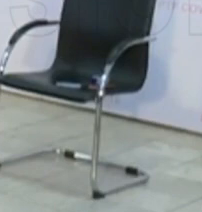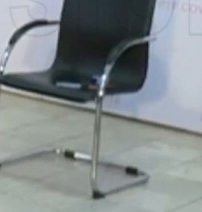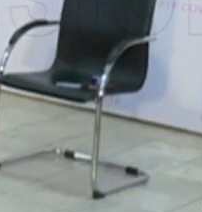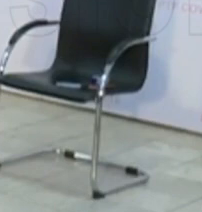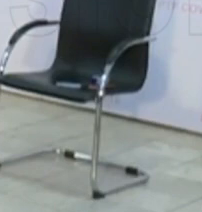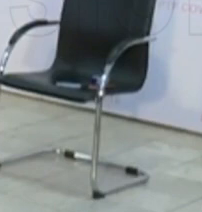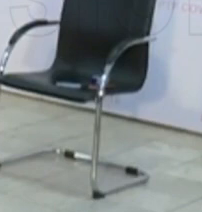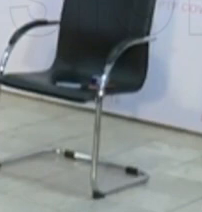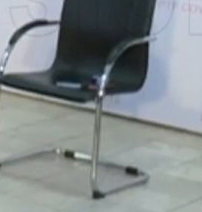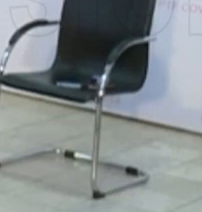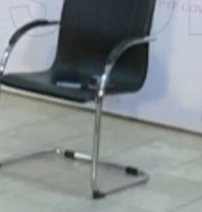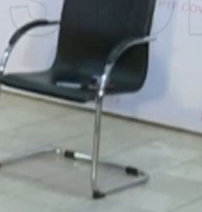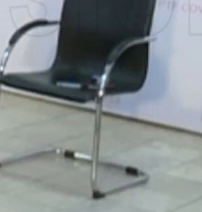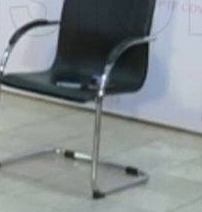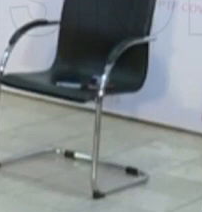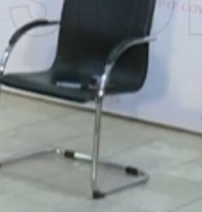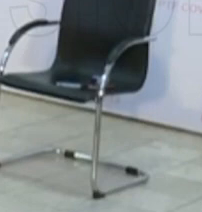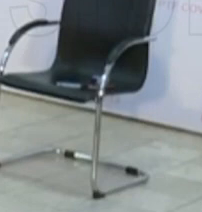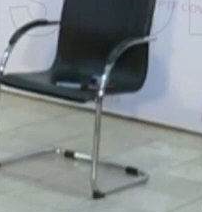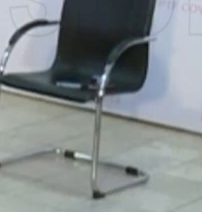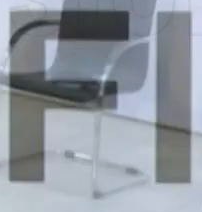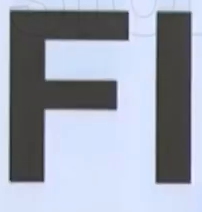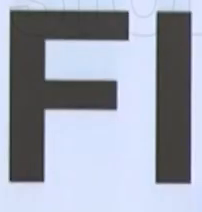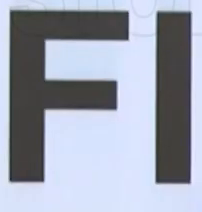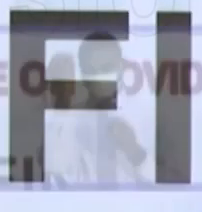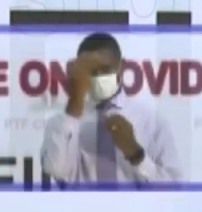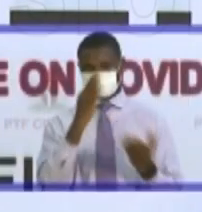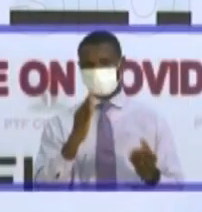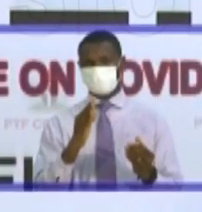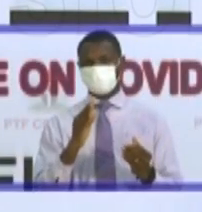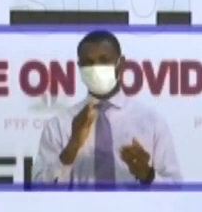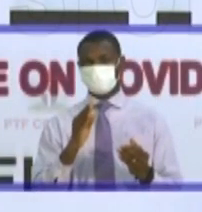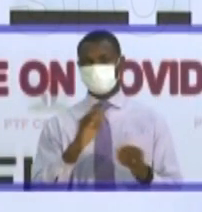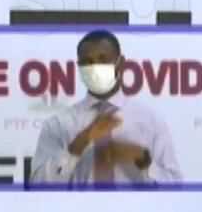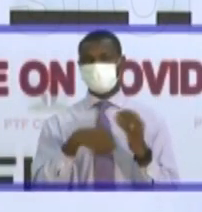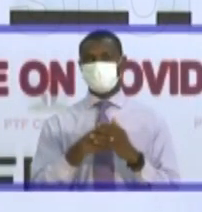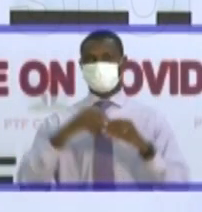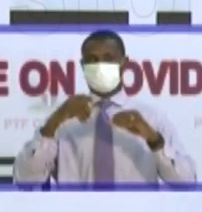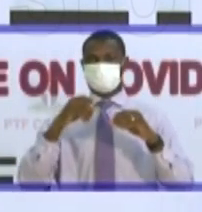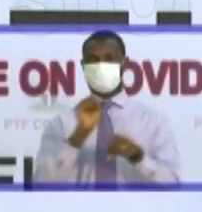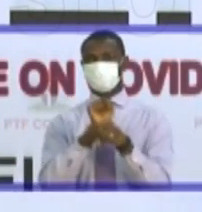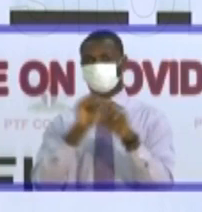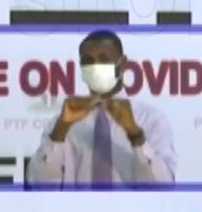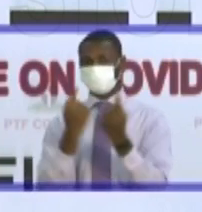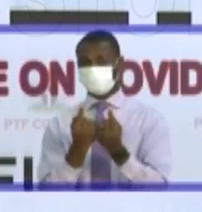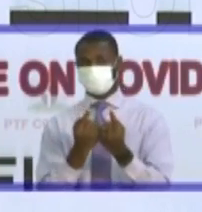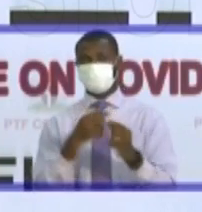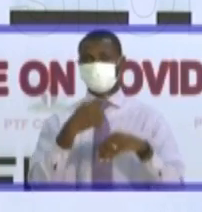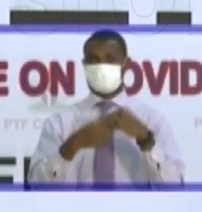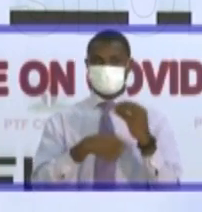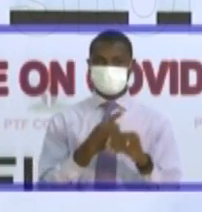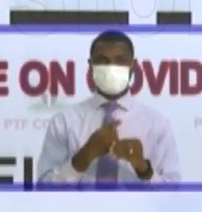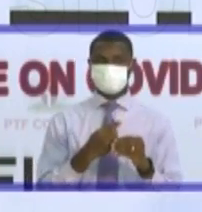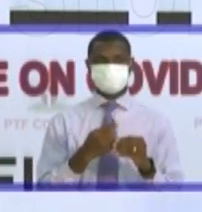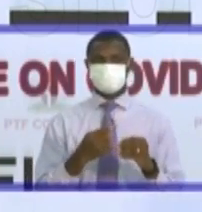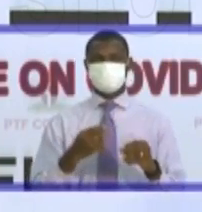drawn to fake task force media statements referencing turbulent times ahead, which was